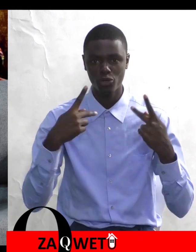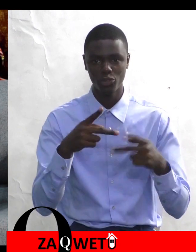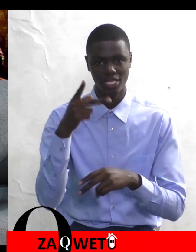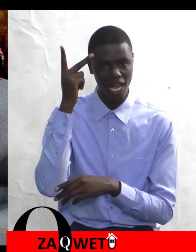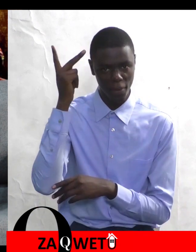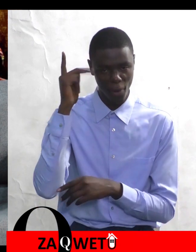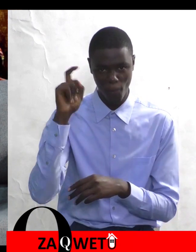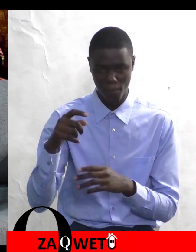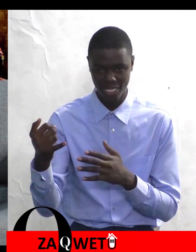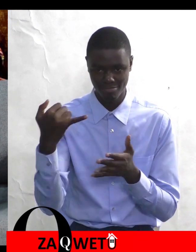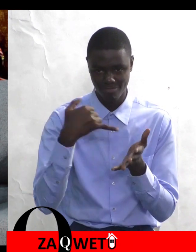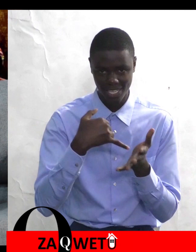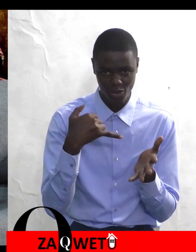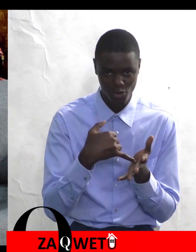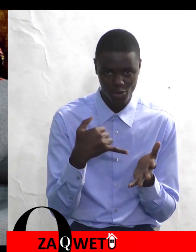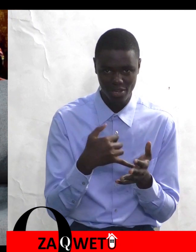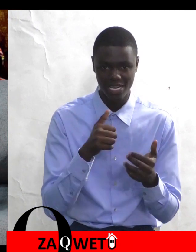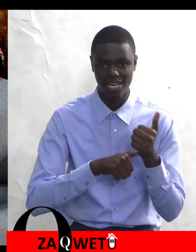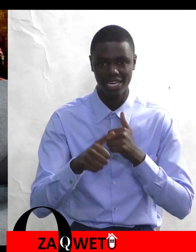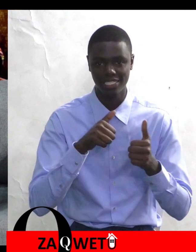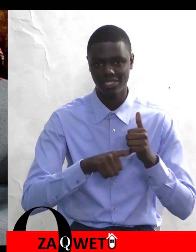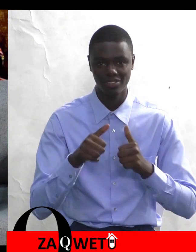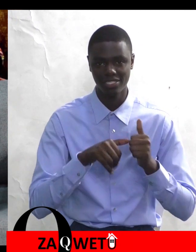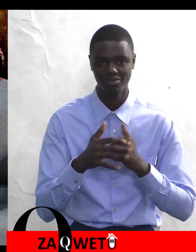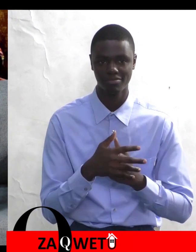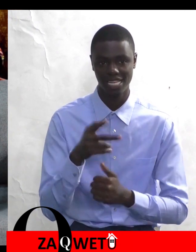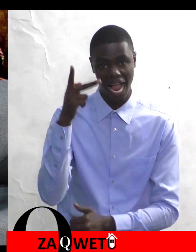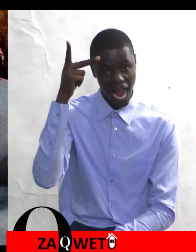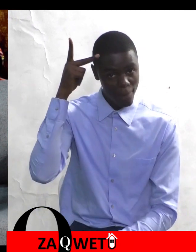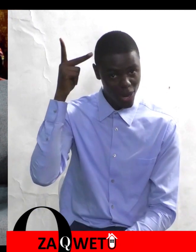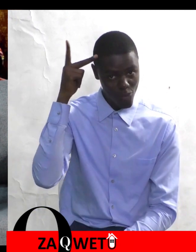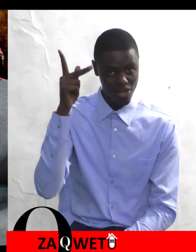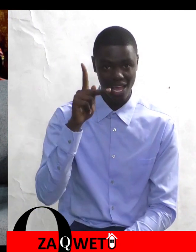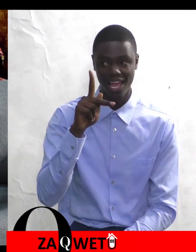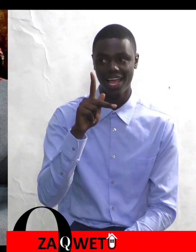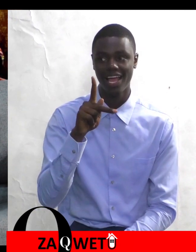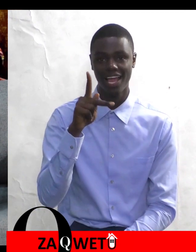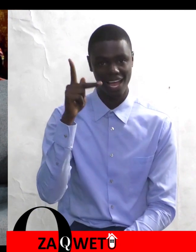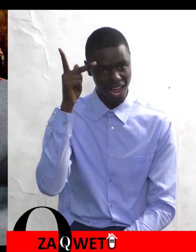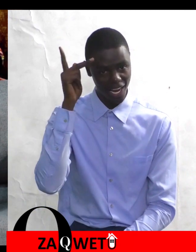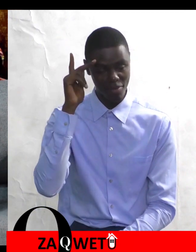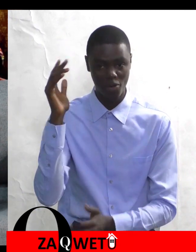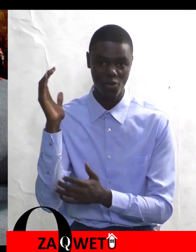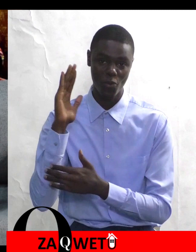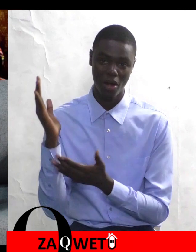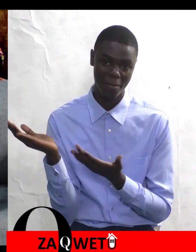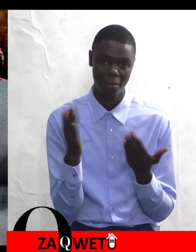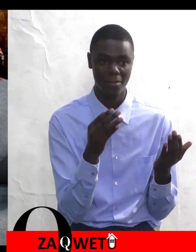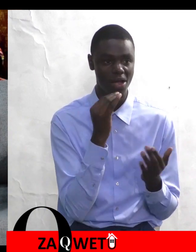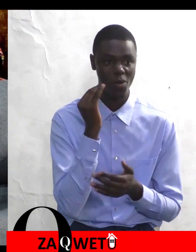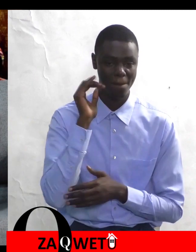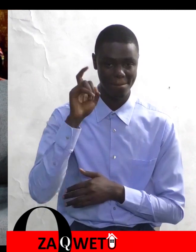producer Kamau. Unafo muingize kwa hizo activities. Kamau! Kamau! Kamau! Kamau ni